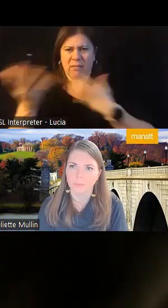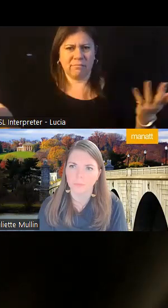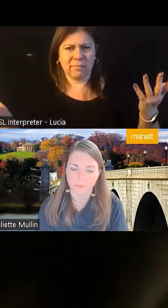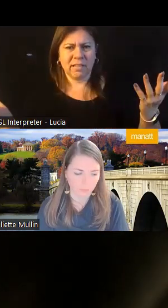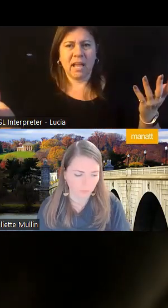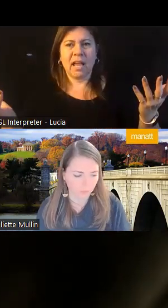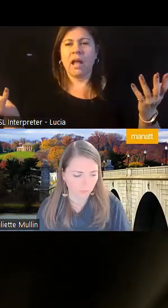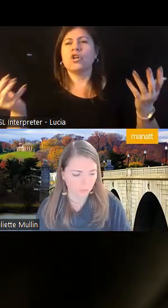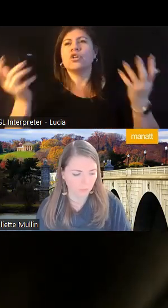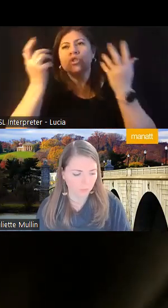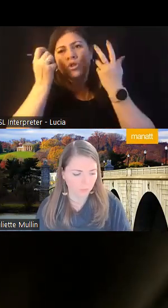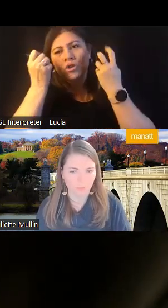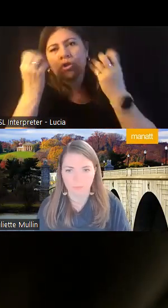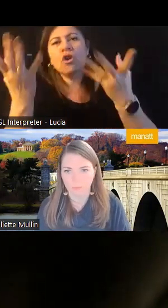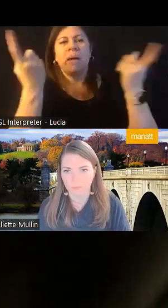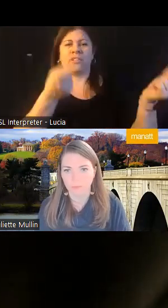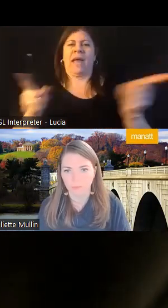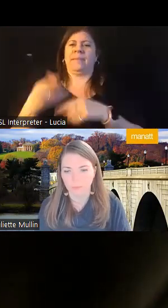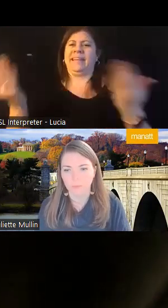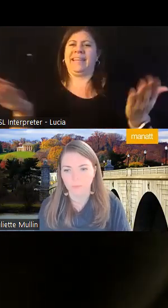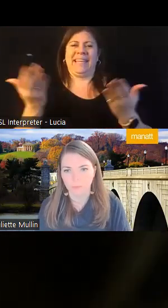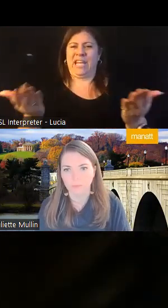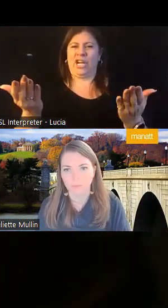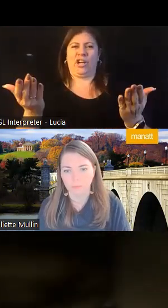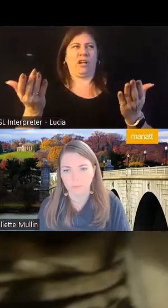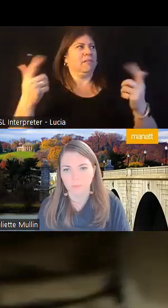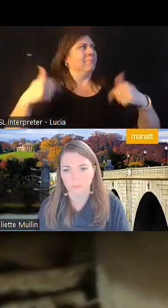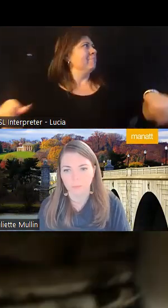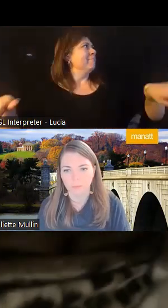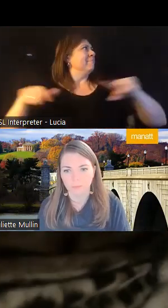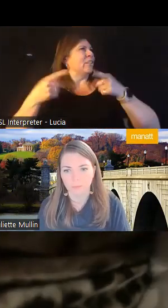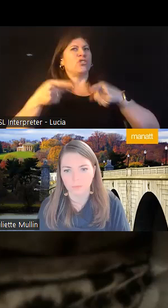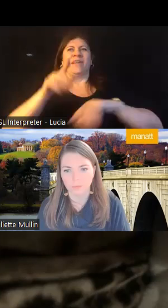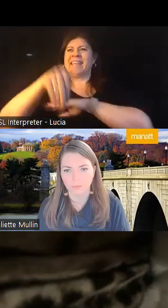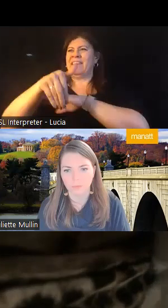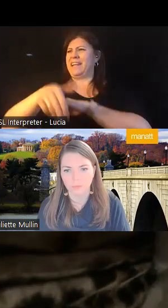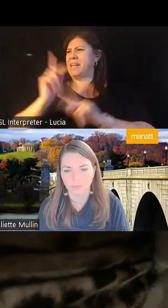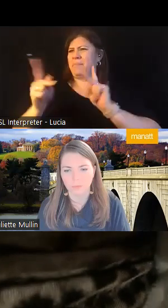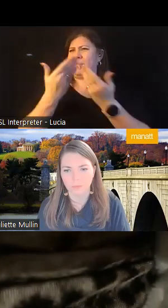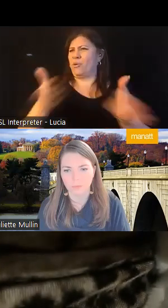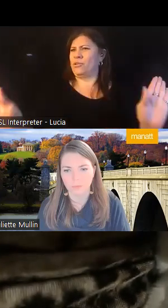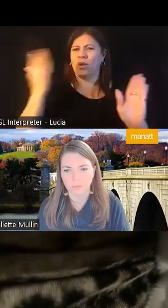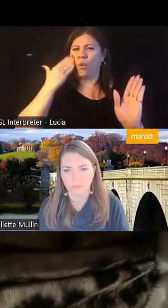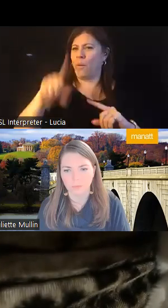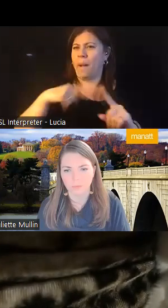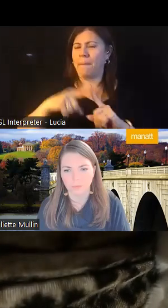There's way too much happening here in the evenings that the public doesn't know about. Visitation is strictly enforced,